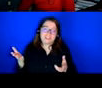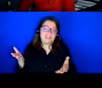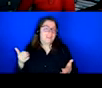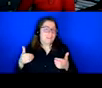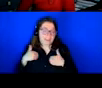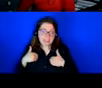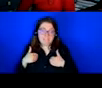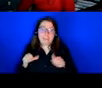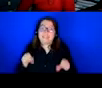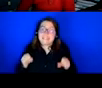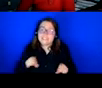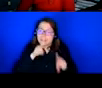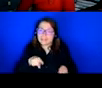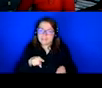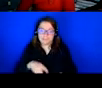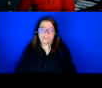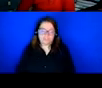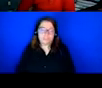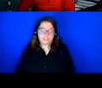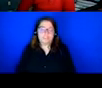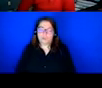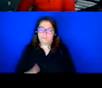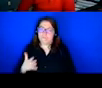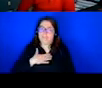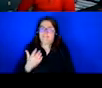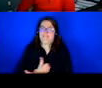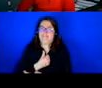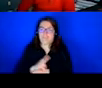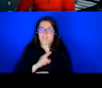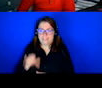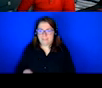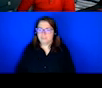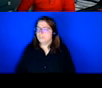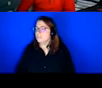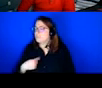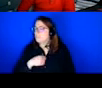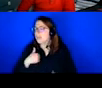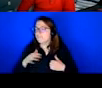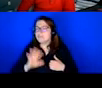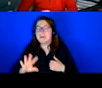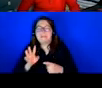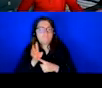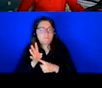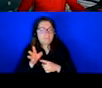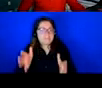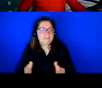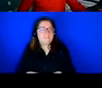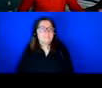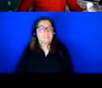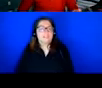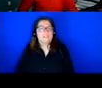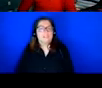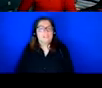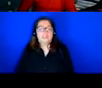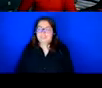potential answers to your questions. So use them. So we have about 4 more minutes. This